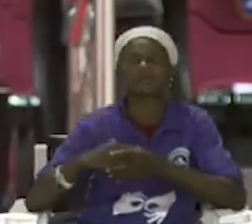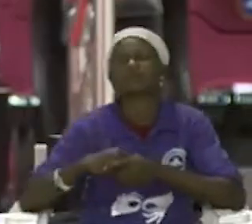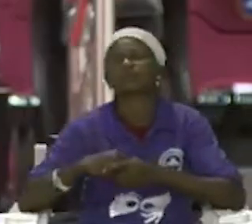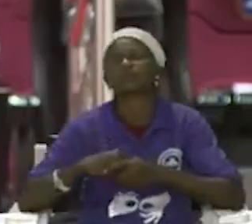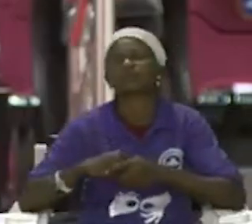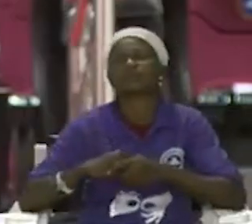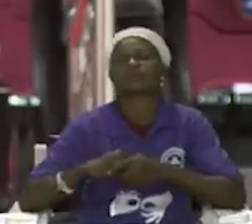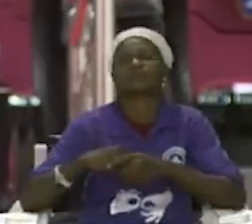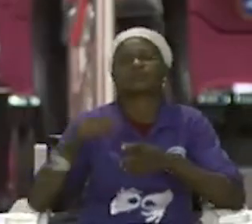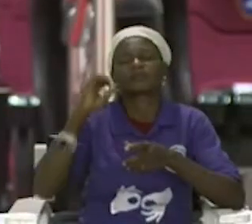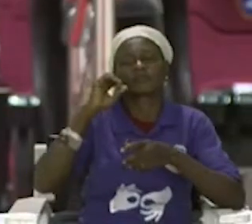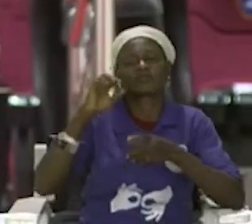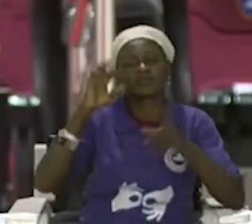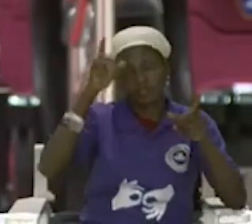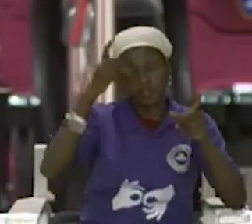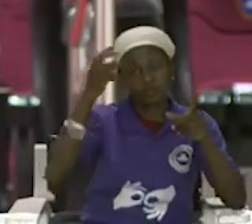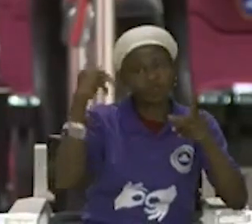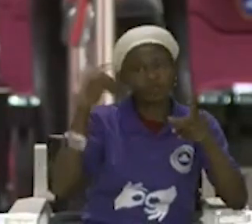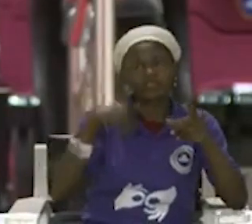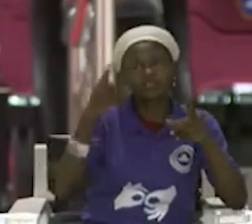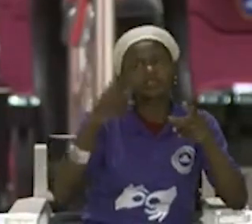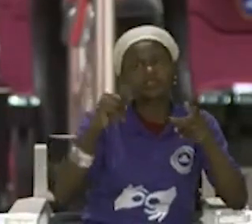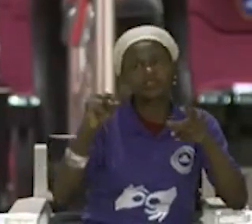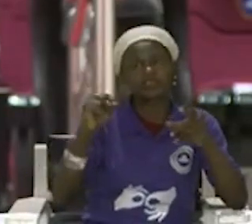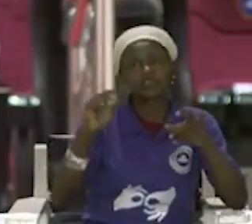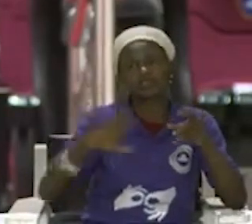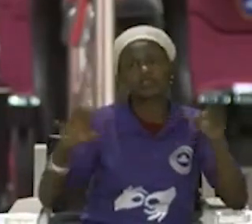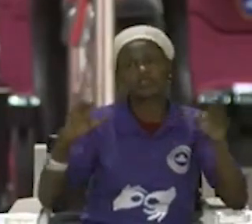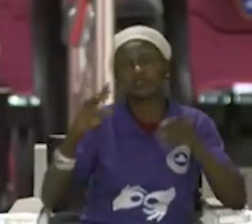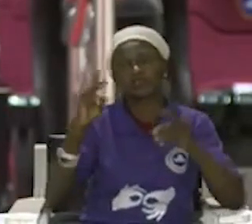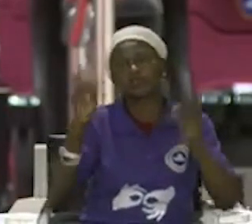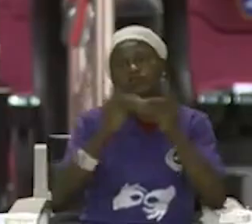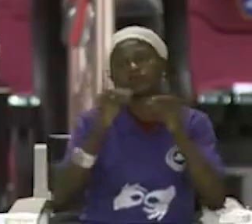I was telling my children in the morning devotion some days ago